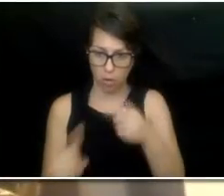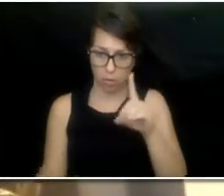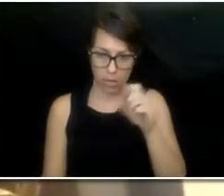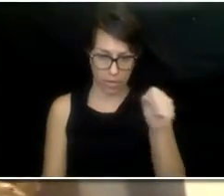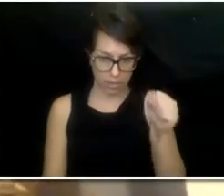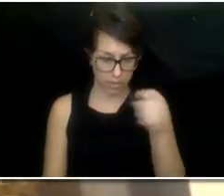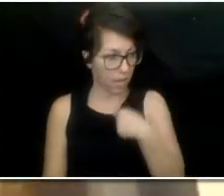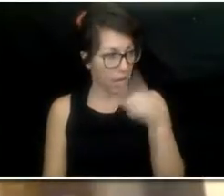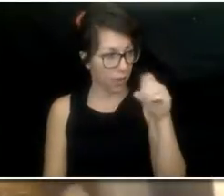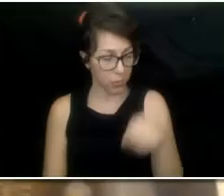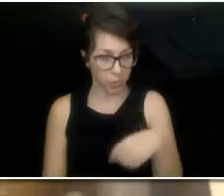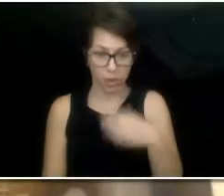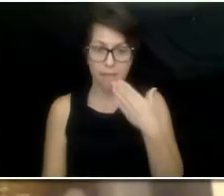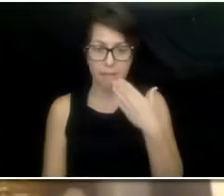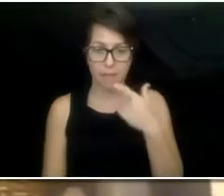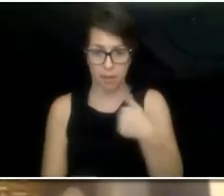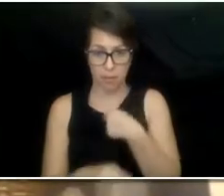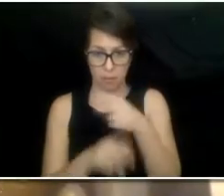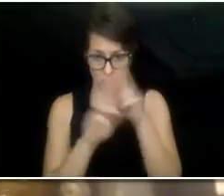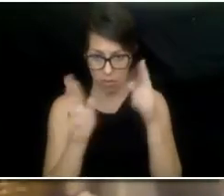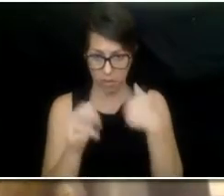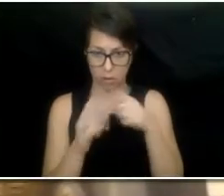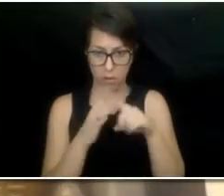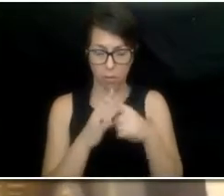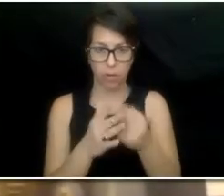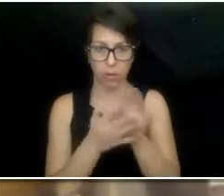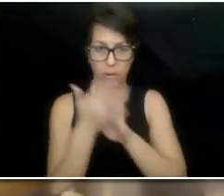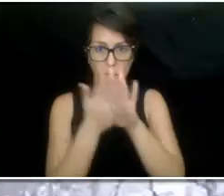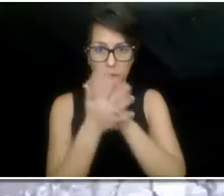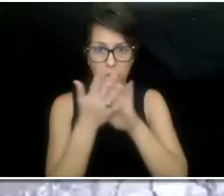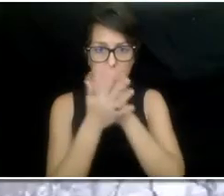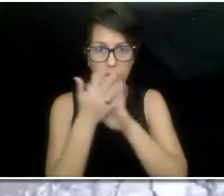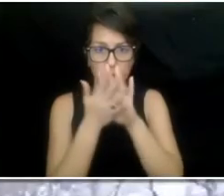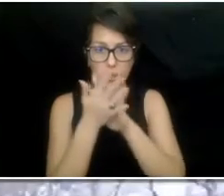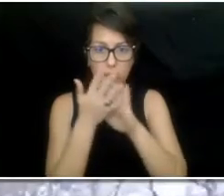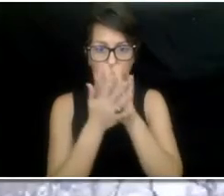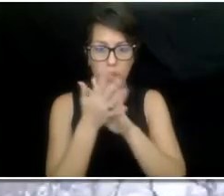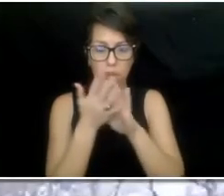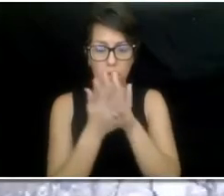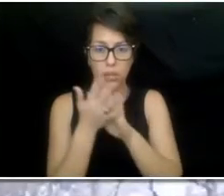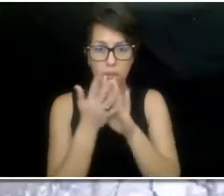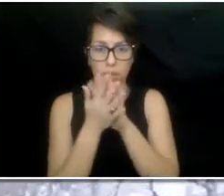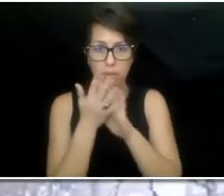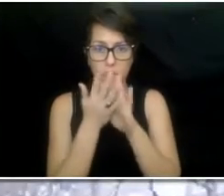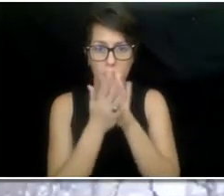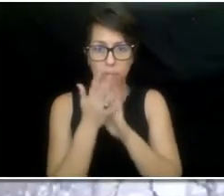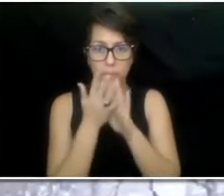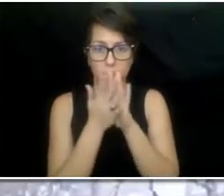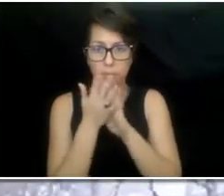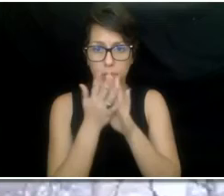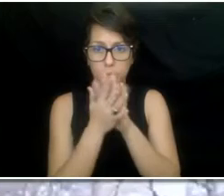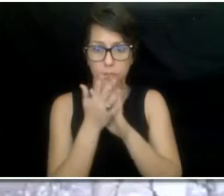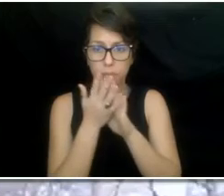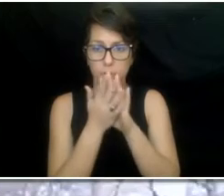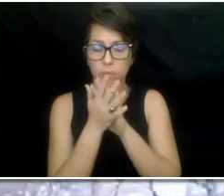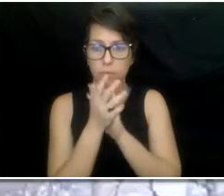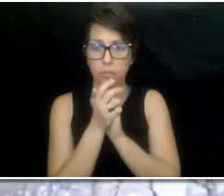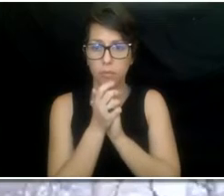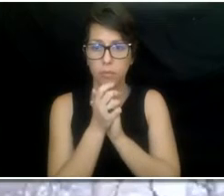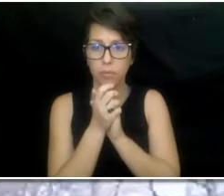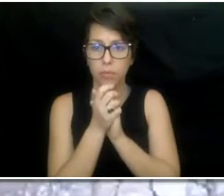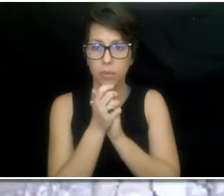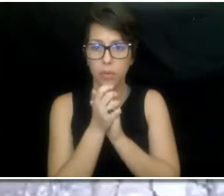testimony uh and commissioner Noel if you can begin okay good good afternoon chair